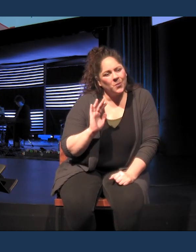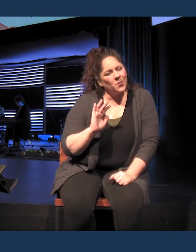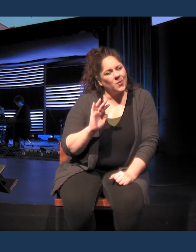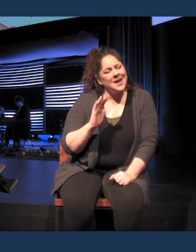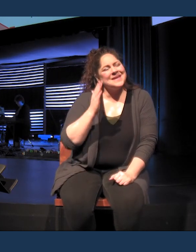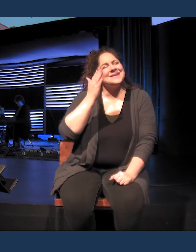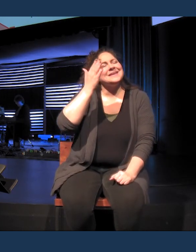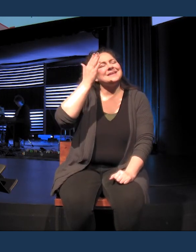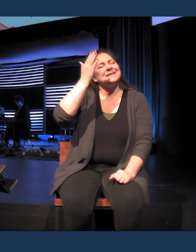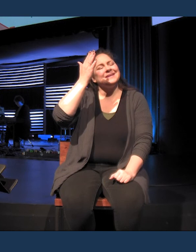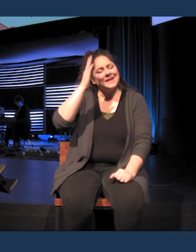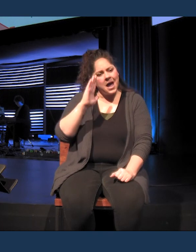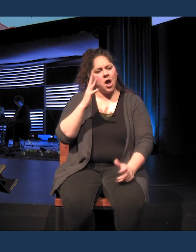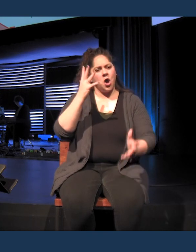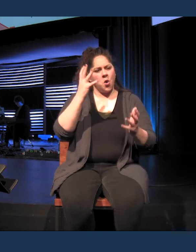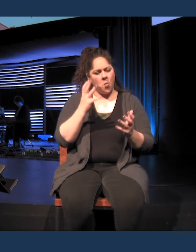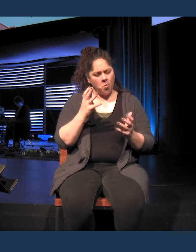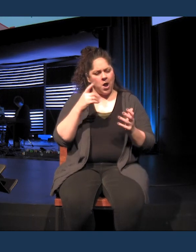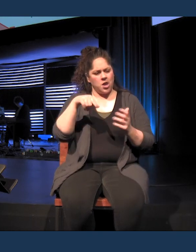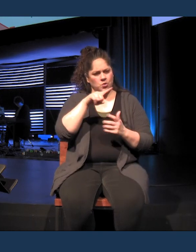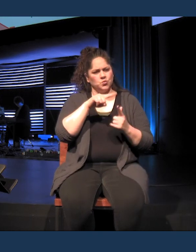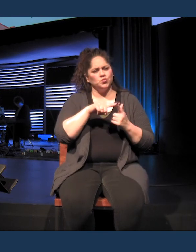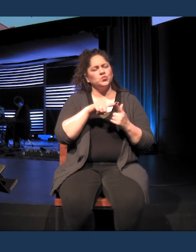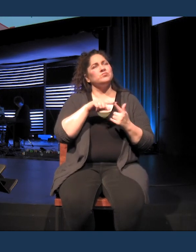but he's inviting you to come to him.